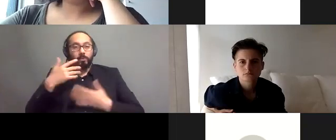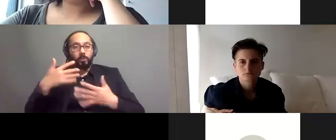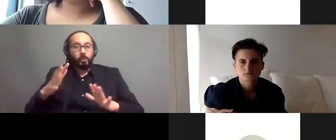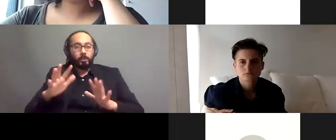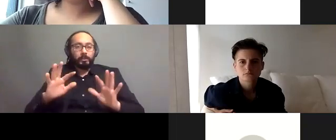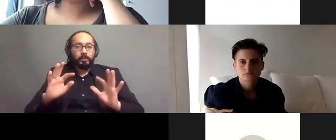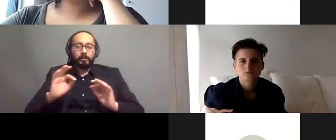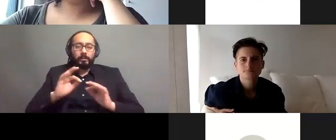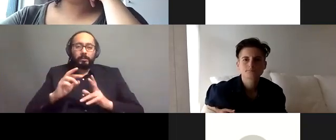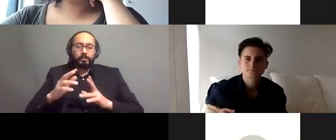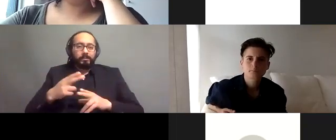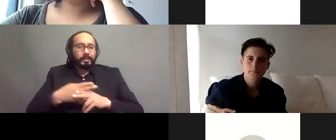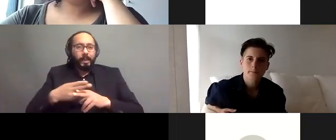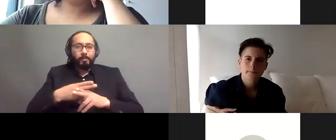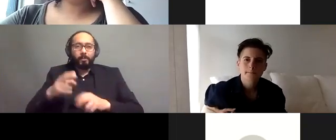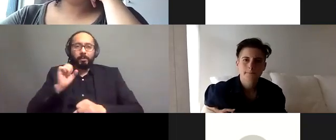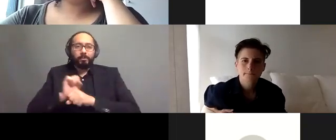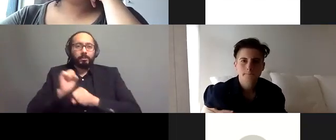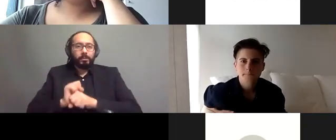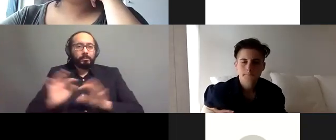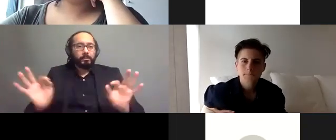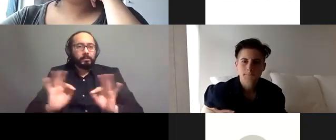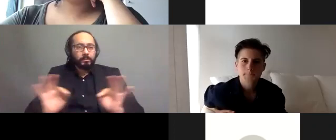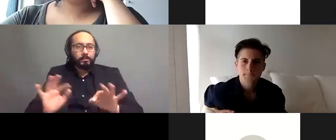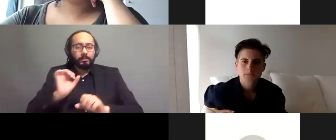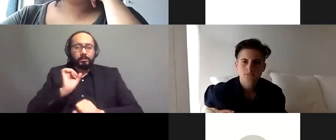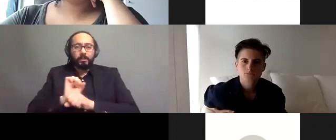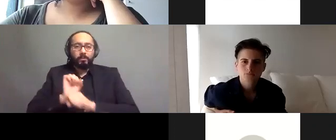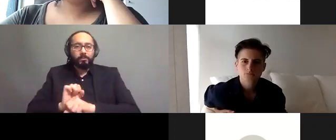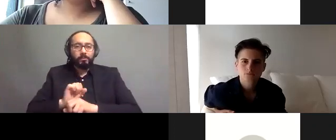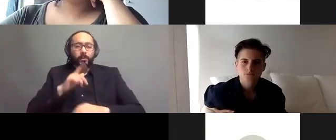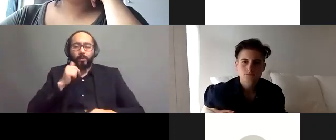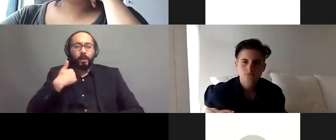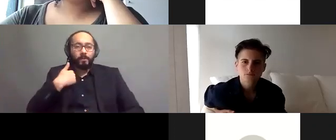situation. So that's the one thing I experienced myself, also